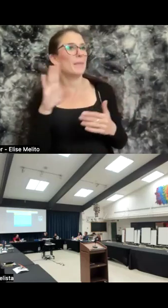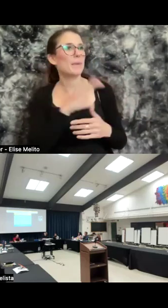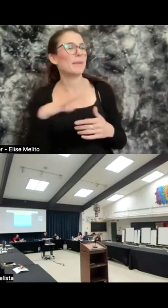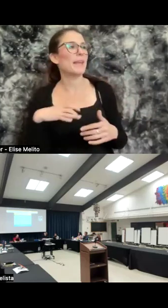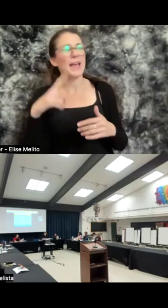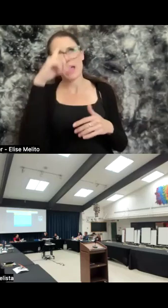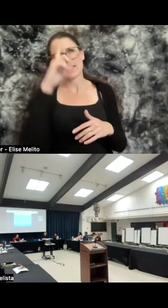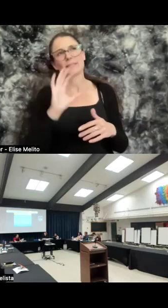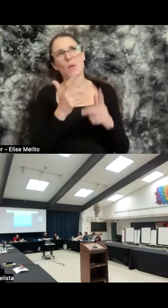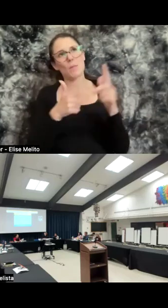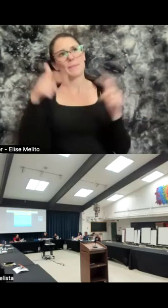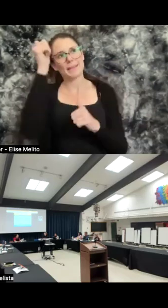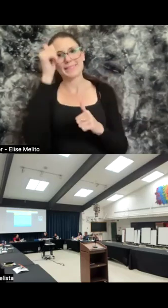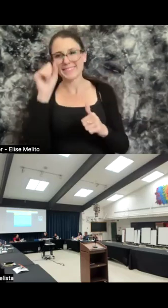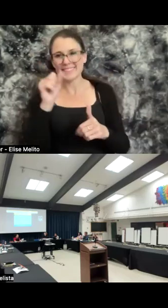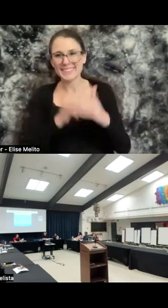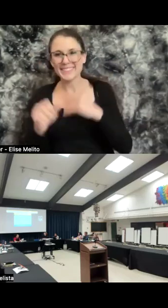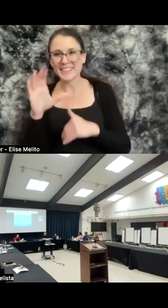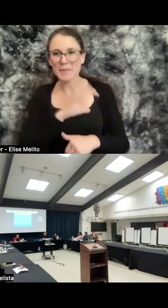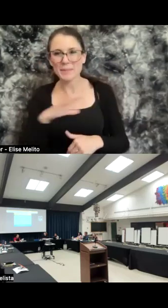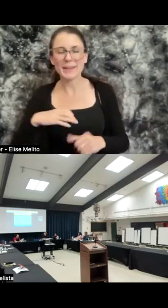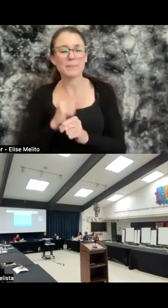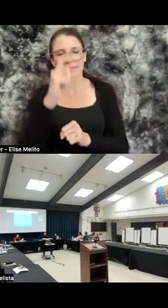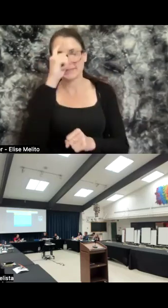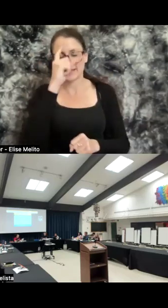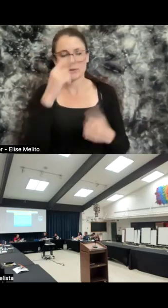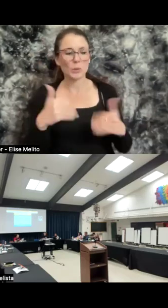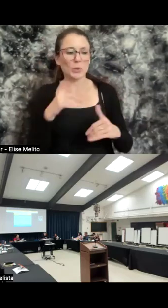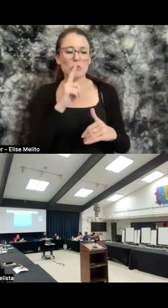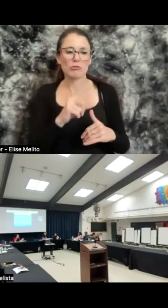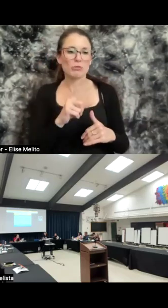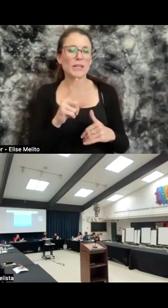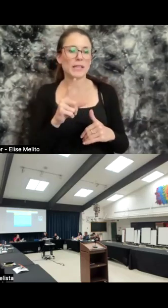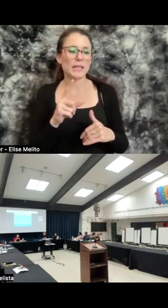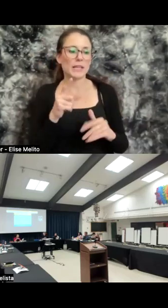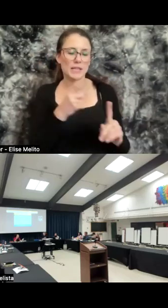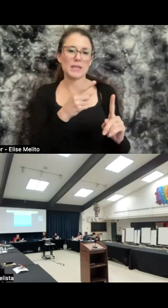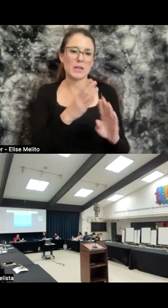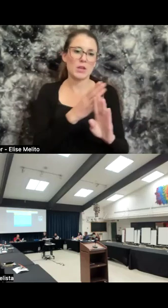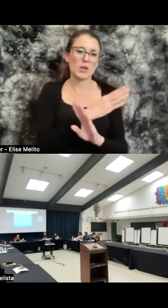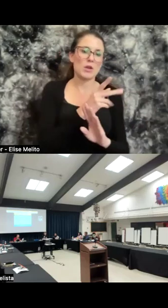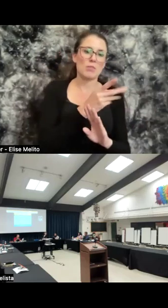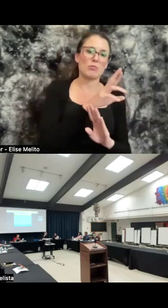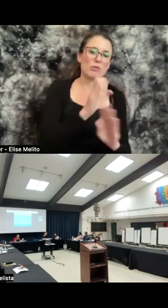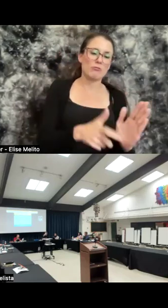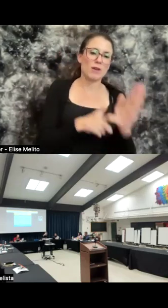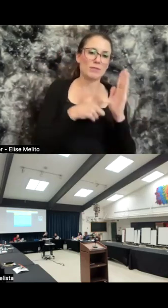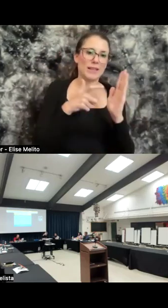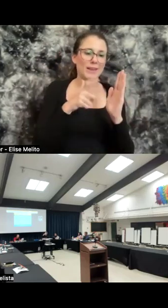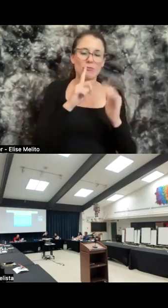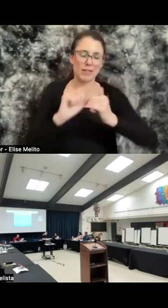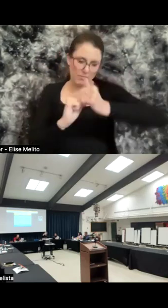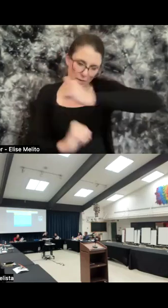biggest subcommittee. Makes sense, given that it is a prerequisite, so foundational to the rest of the work,